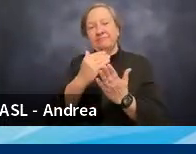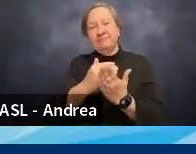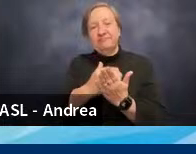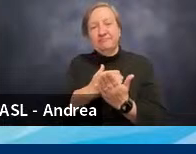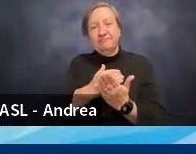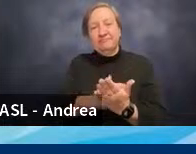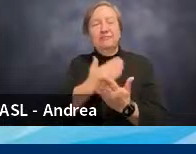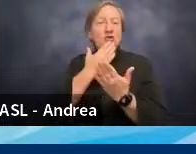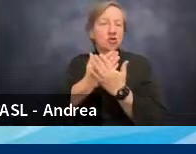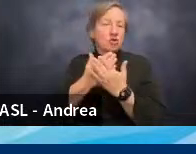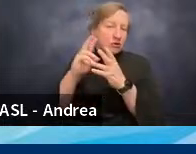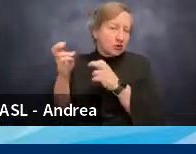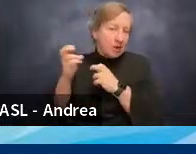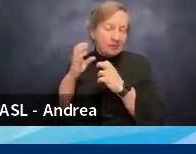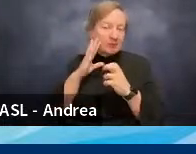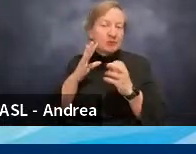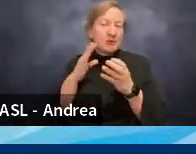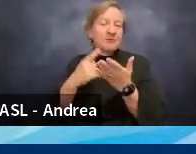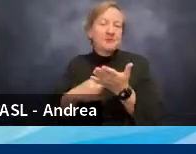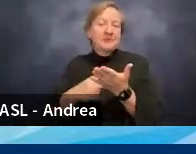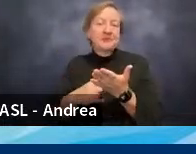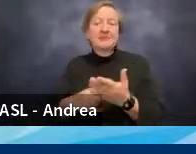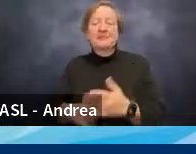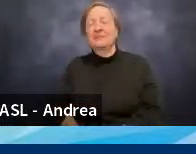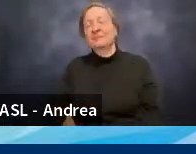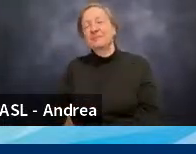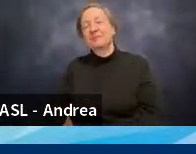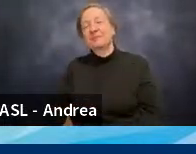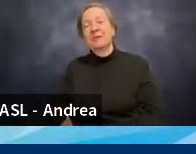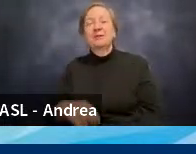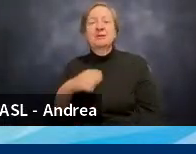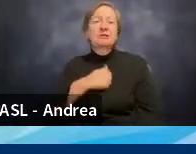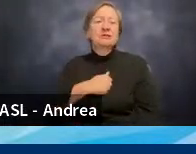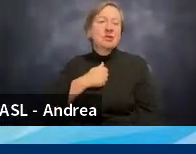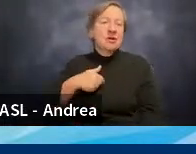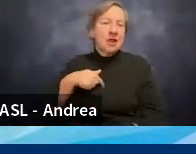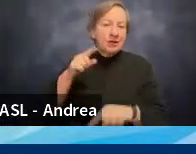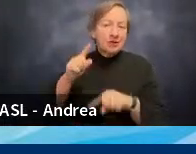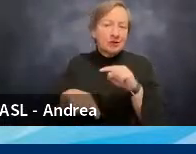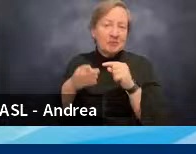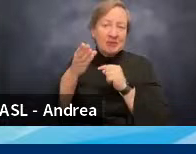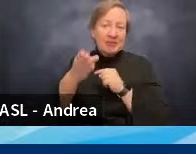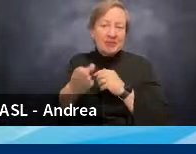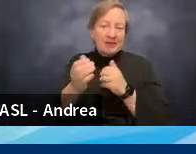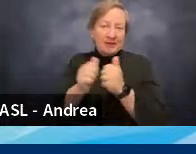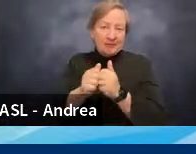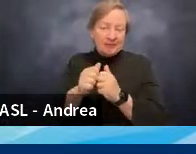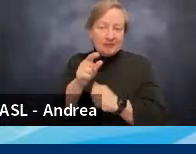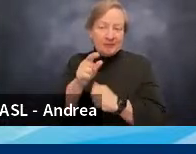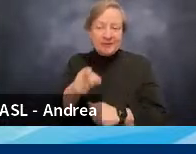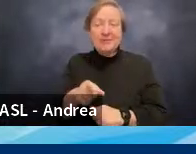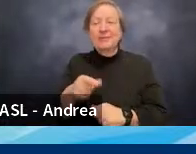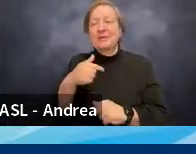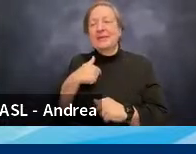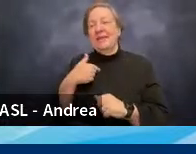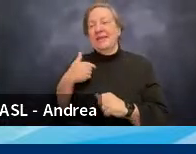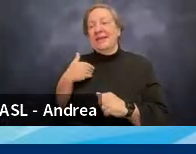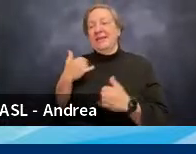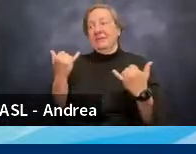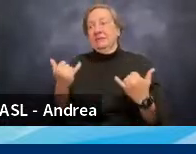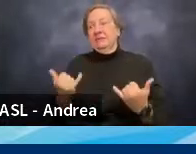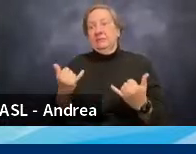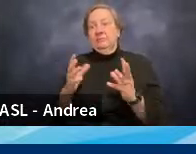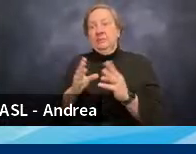good topics to talk about. So sorry I couldn't be in the room with you there. I have a immediate